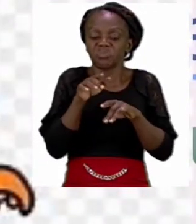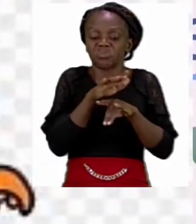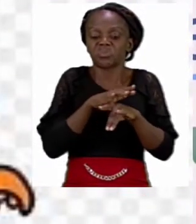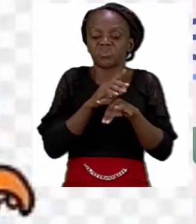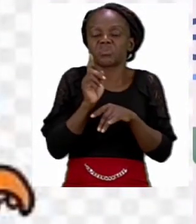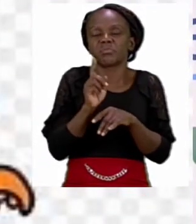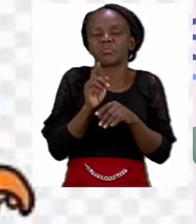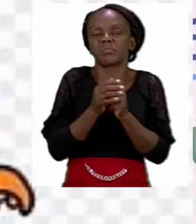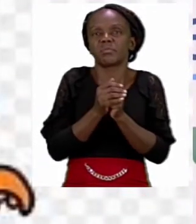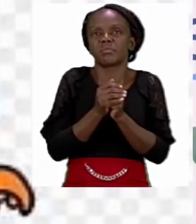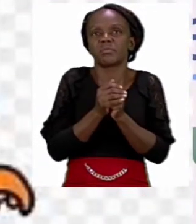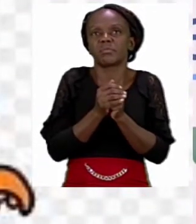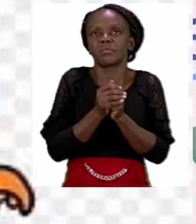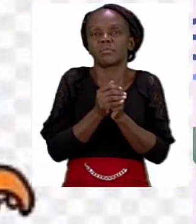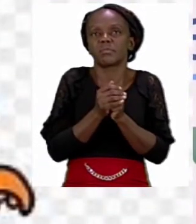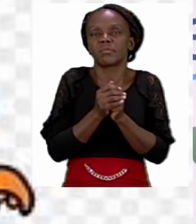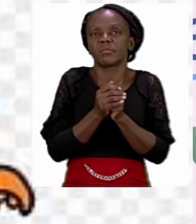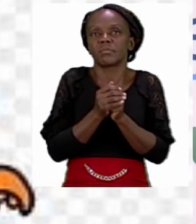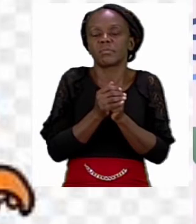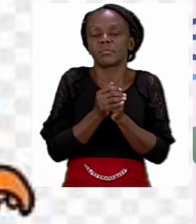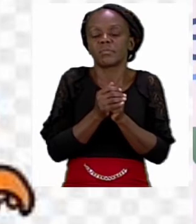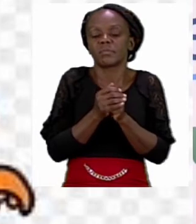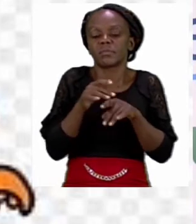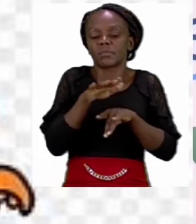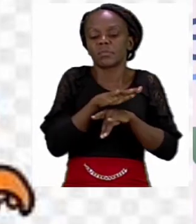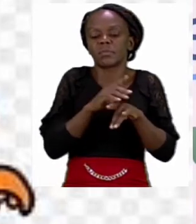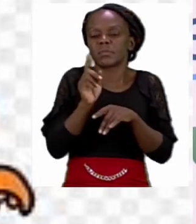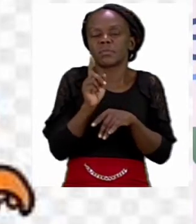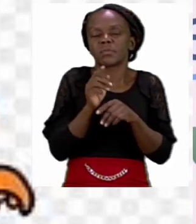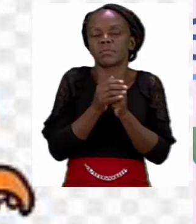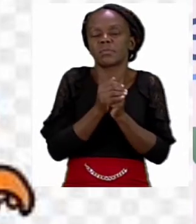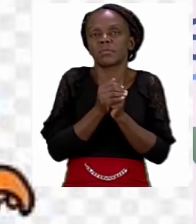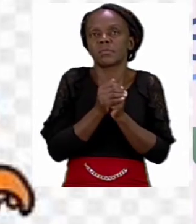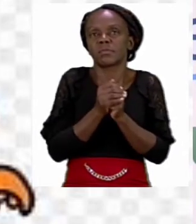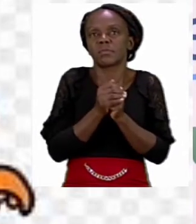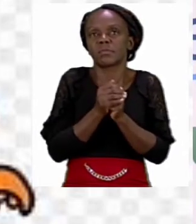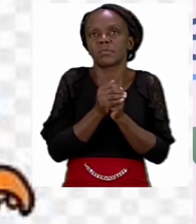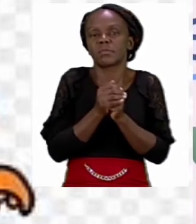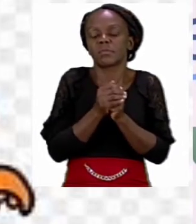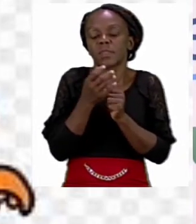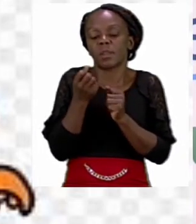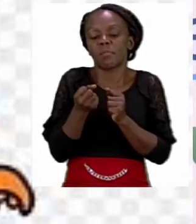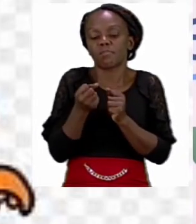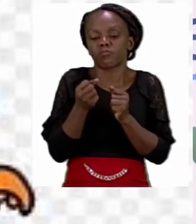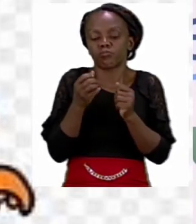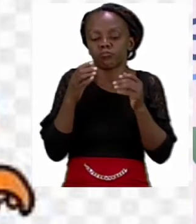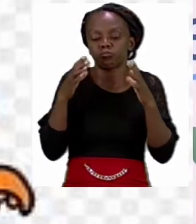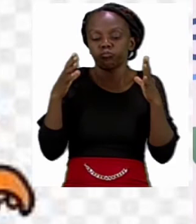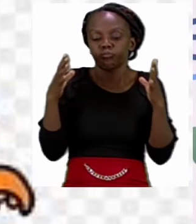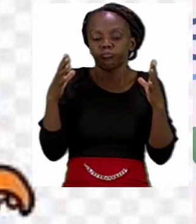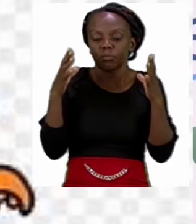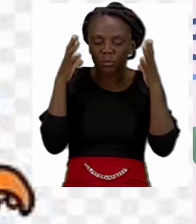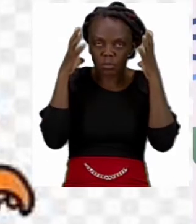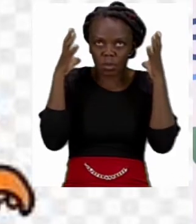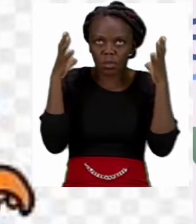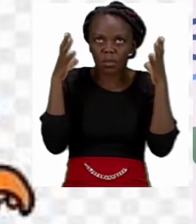Now, what do you think this animal is? It has a big head, and it looks like